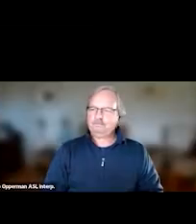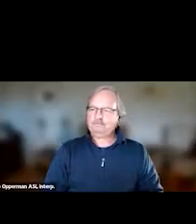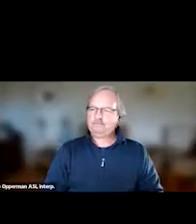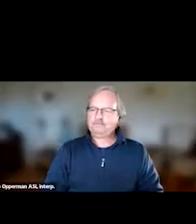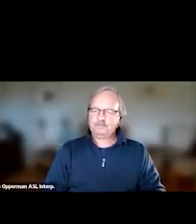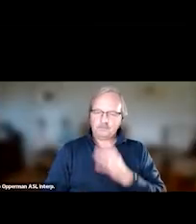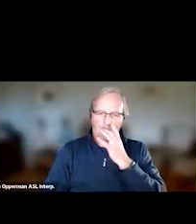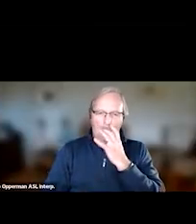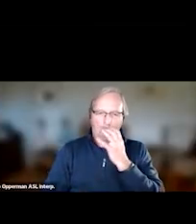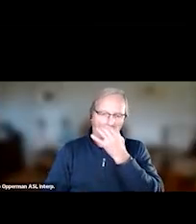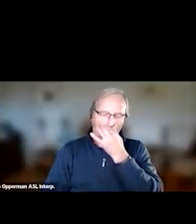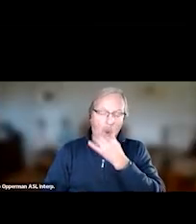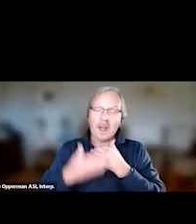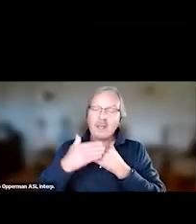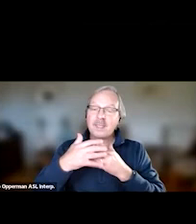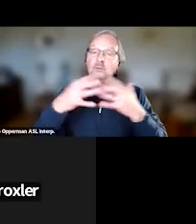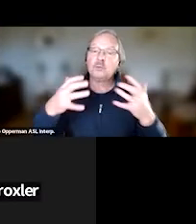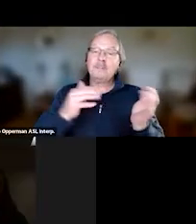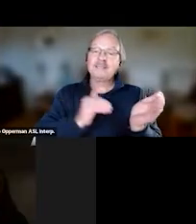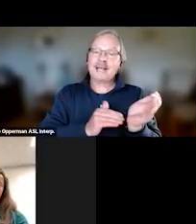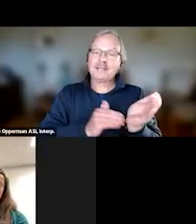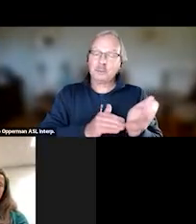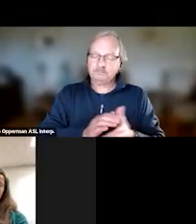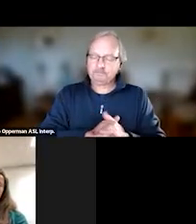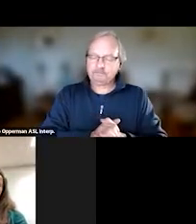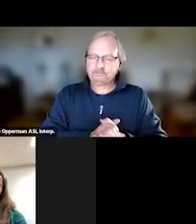Doctor, thank you so much.